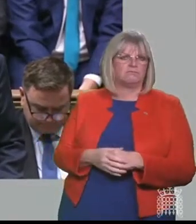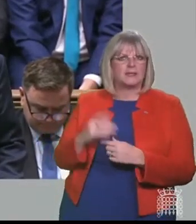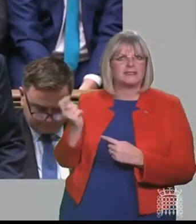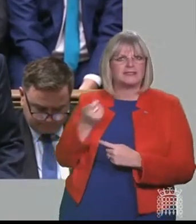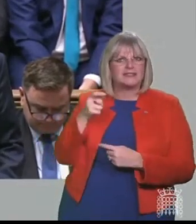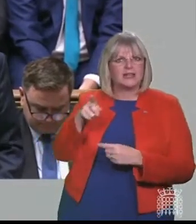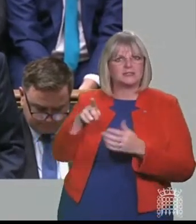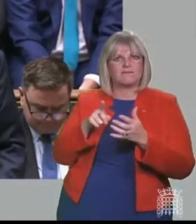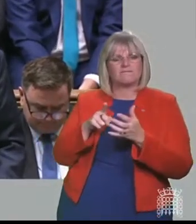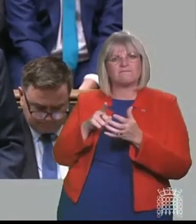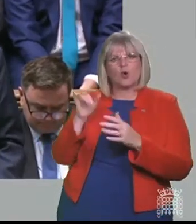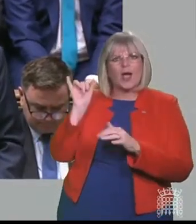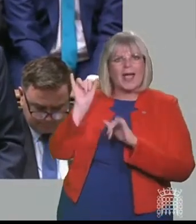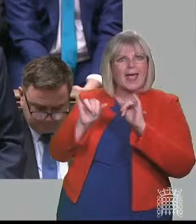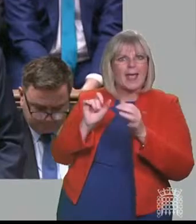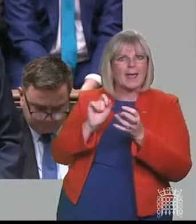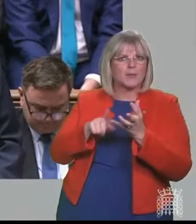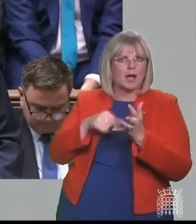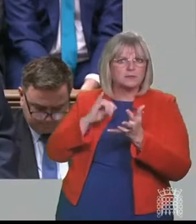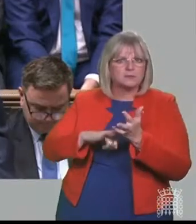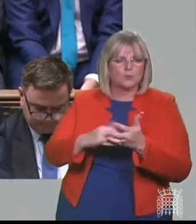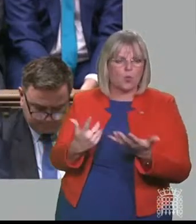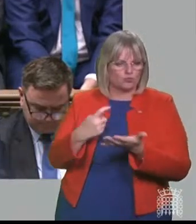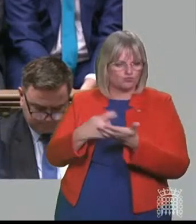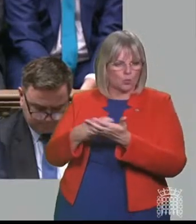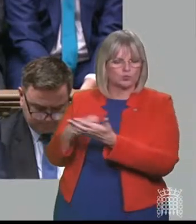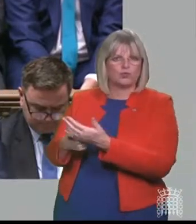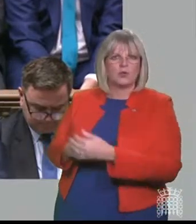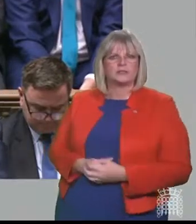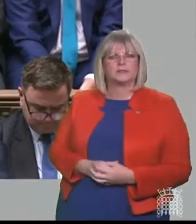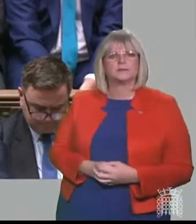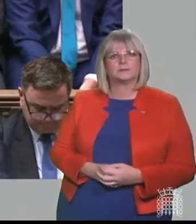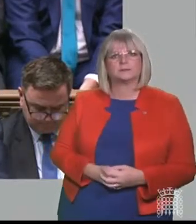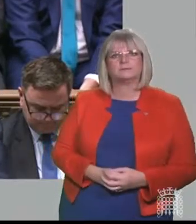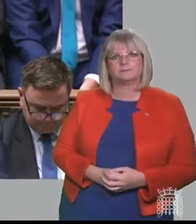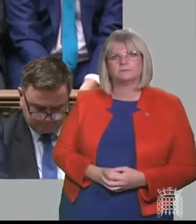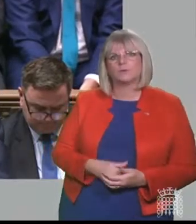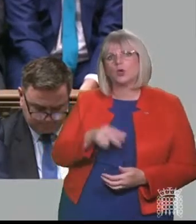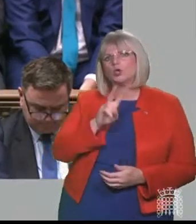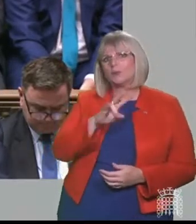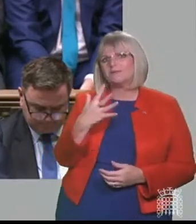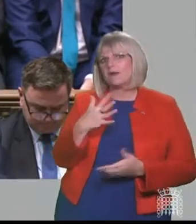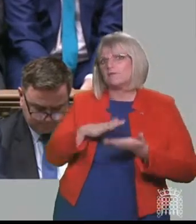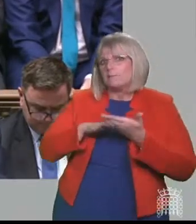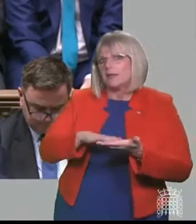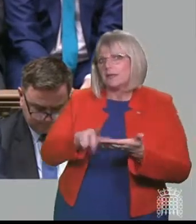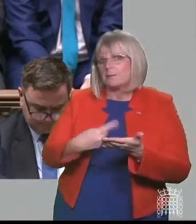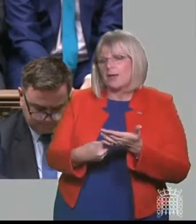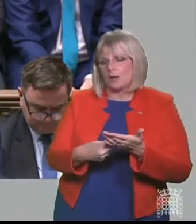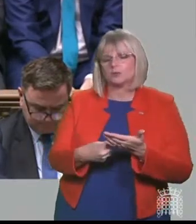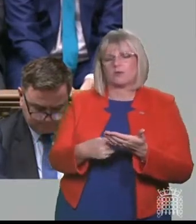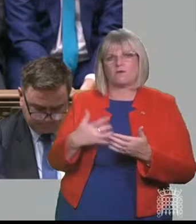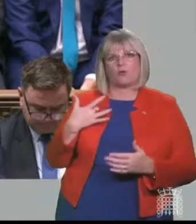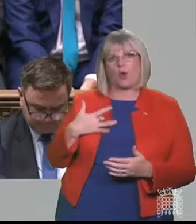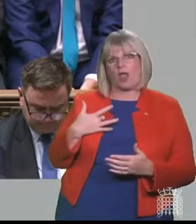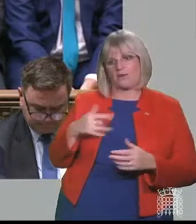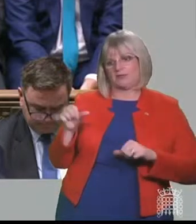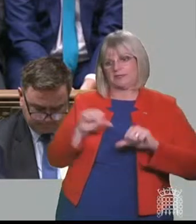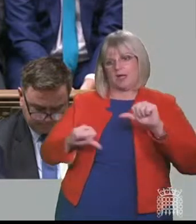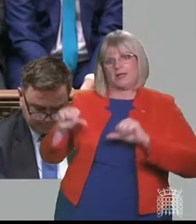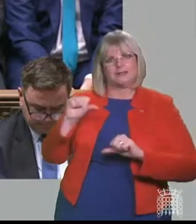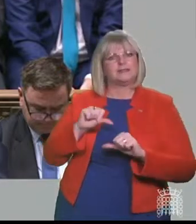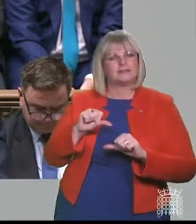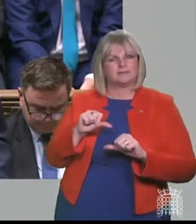and Rolls-Royce, and £520 million for life sciences to build on the strength of world-class British pharma